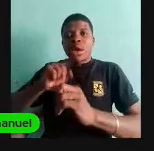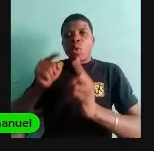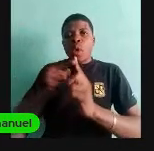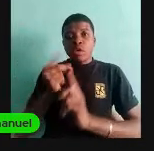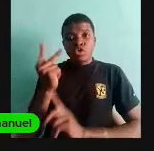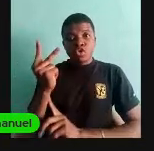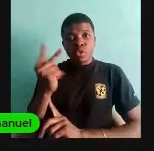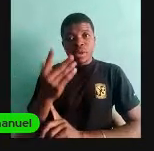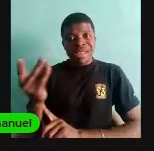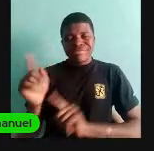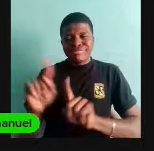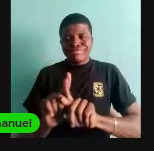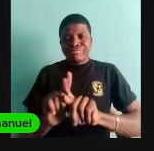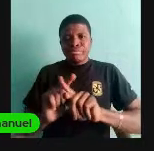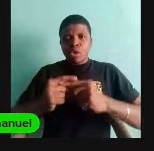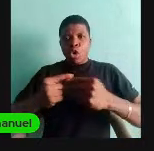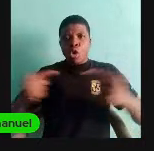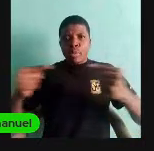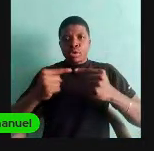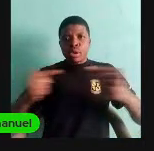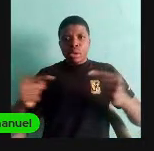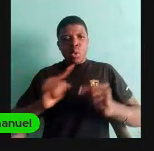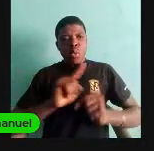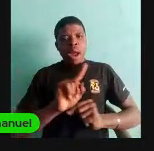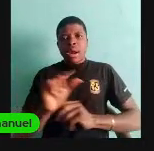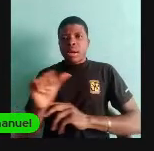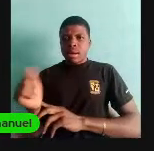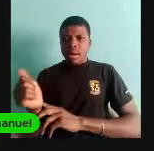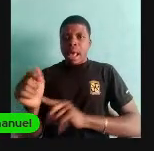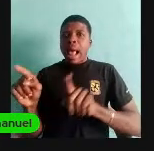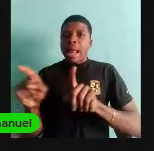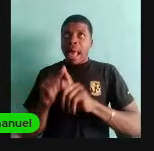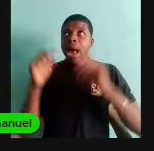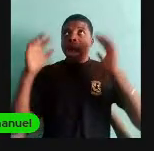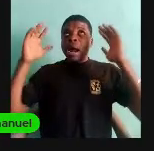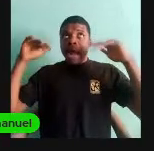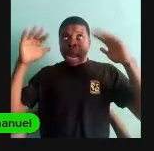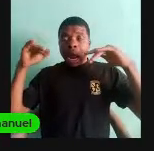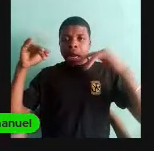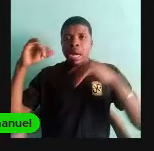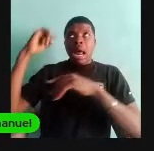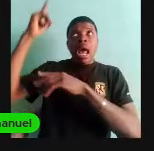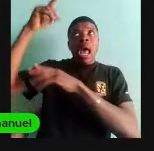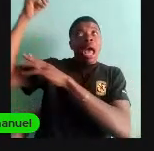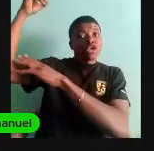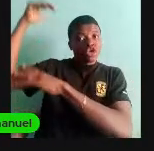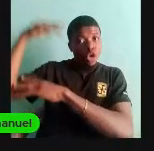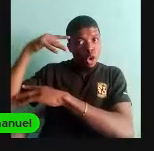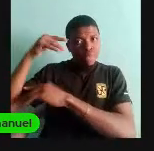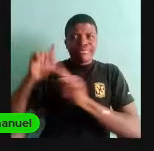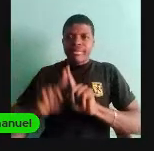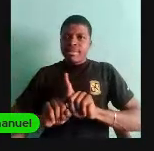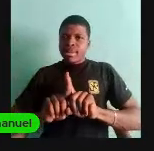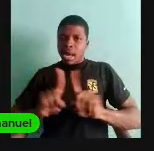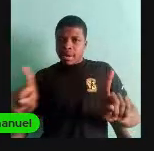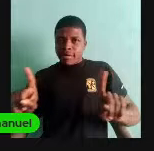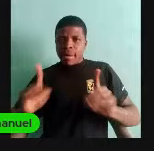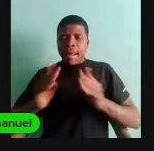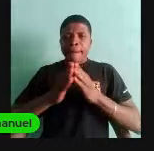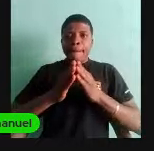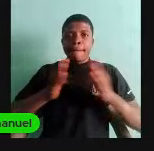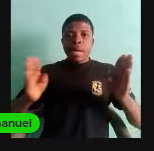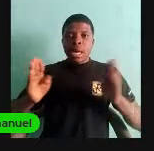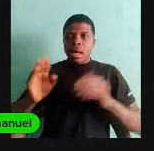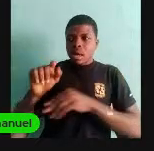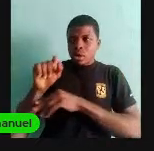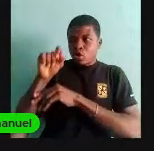contrast. Loud and quiet are contrast. Big and small are contrast. Light